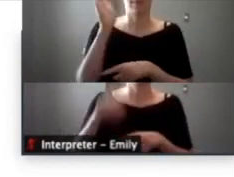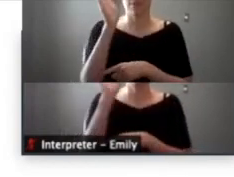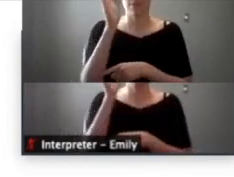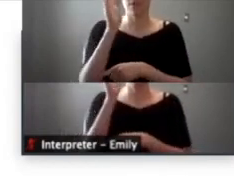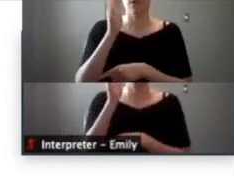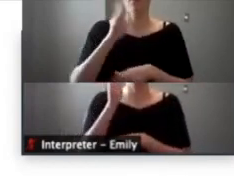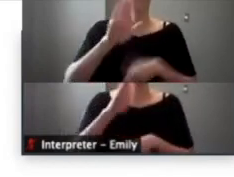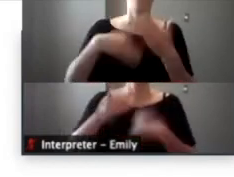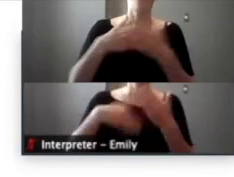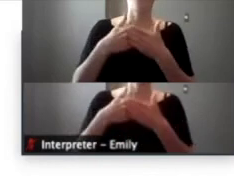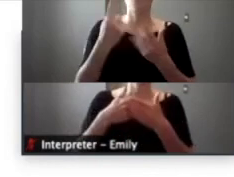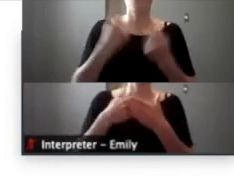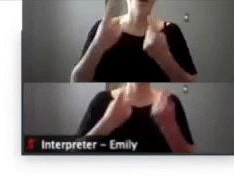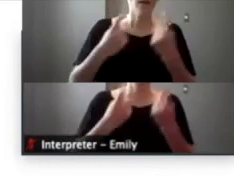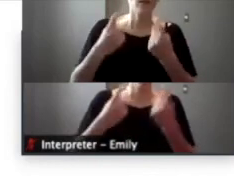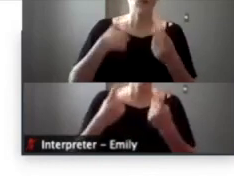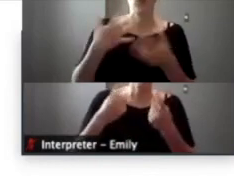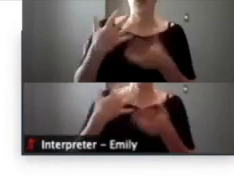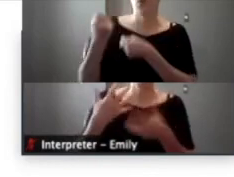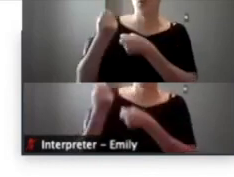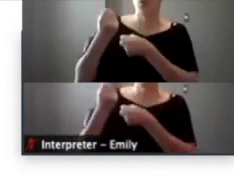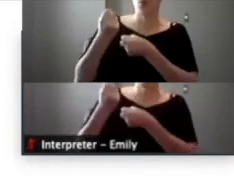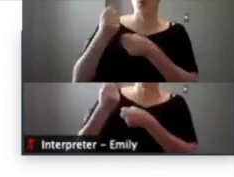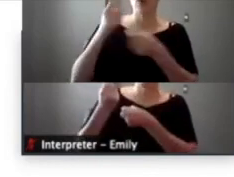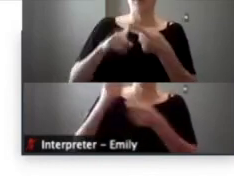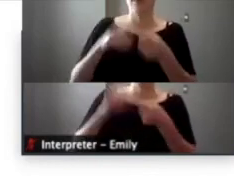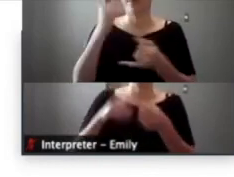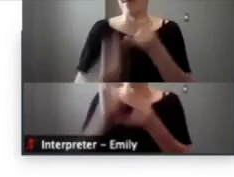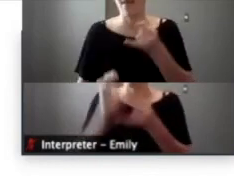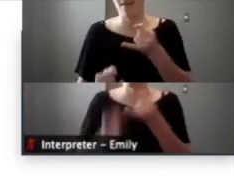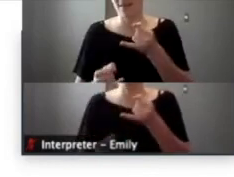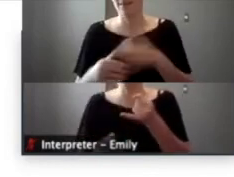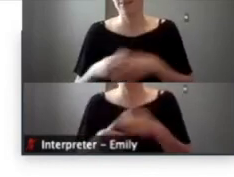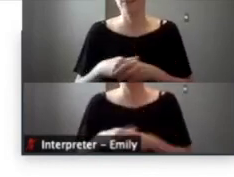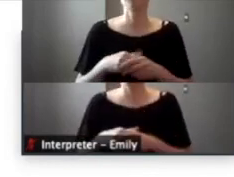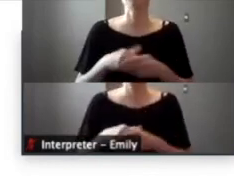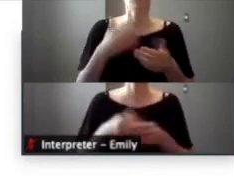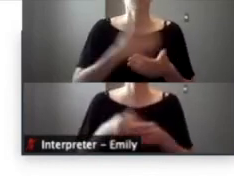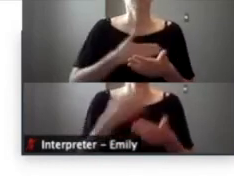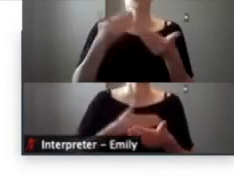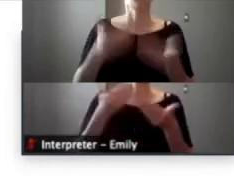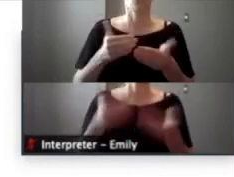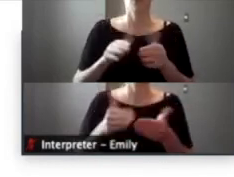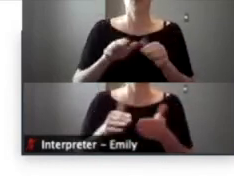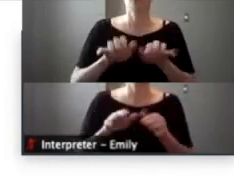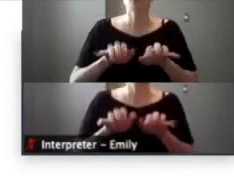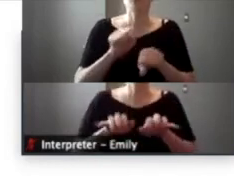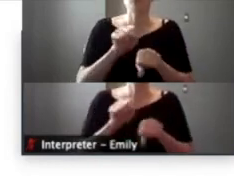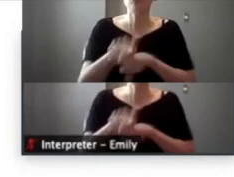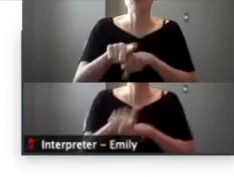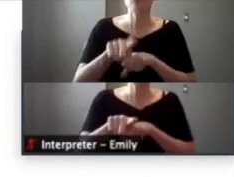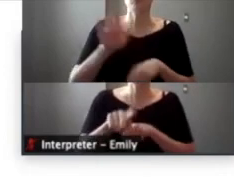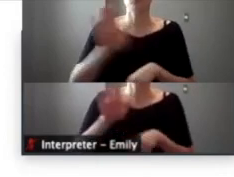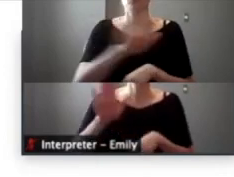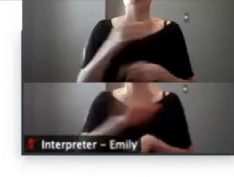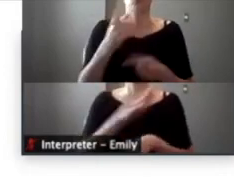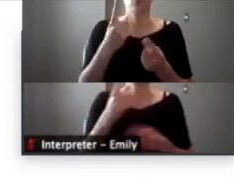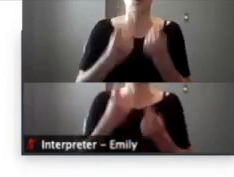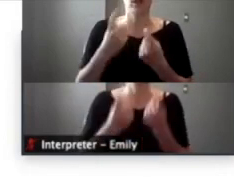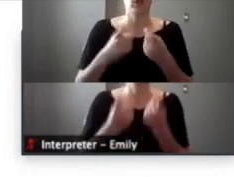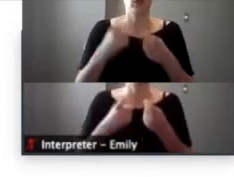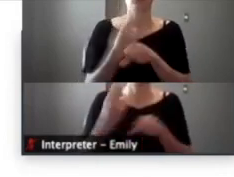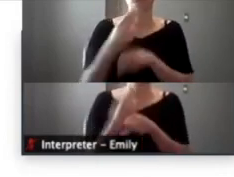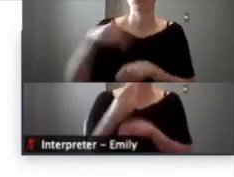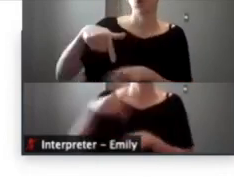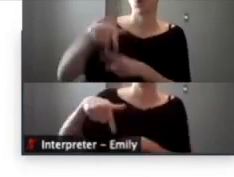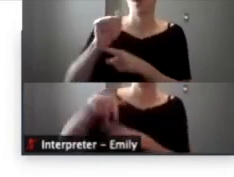of all of the presentations by panelists. So please submit your questions for speakers using the Q&A function at